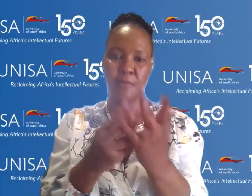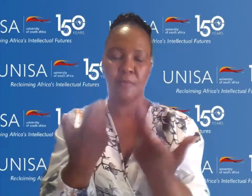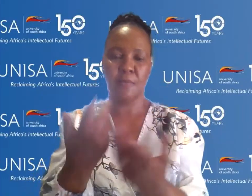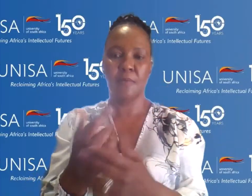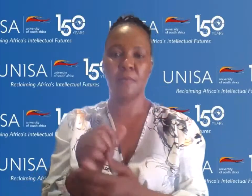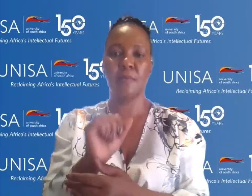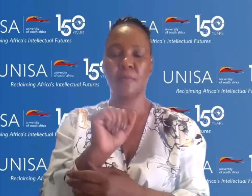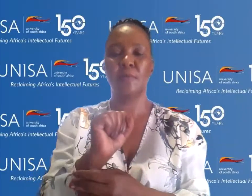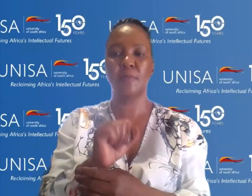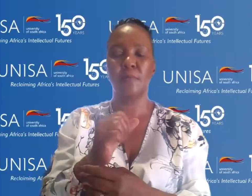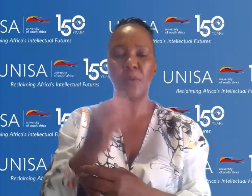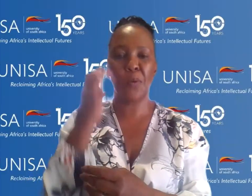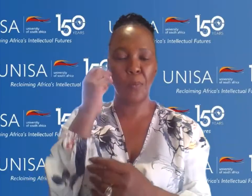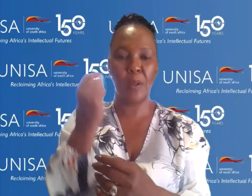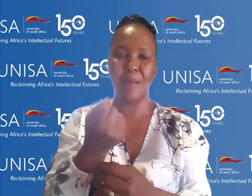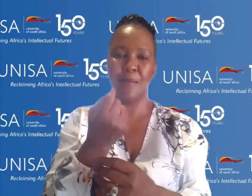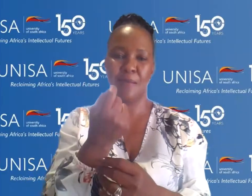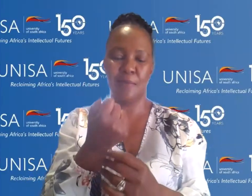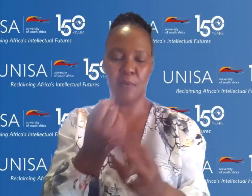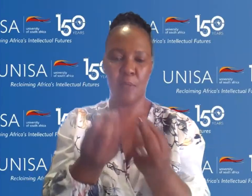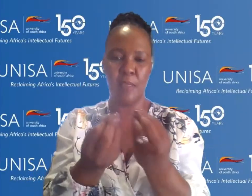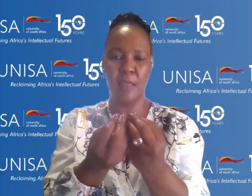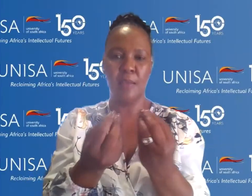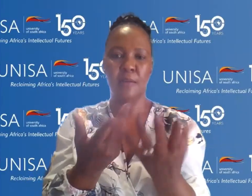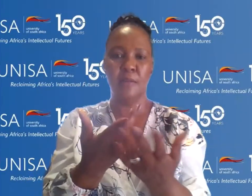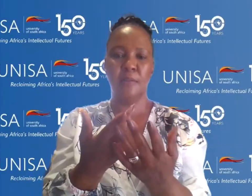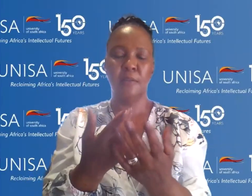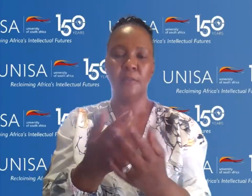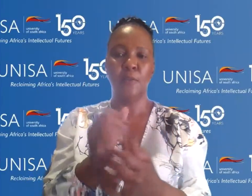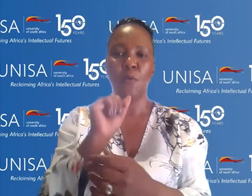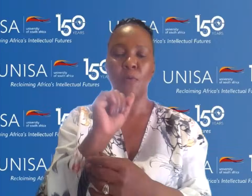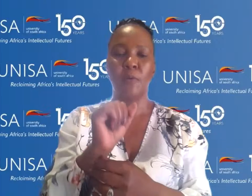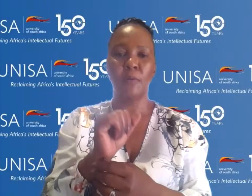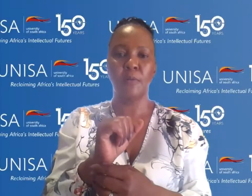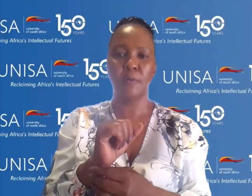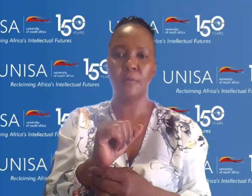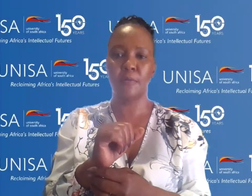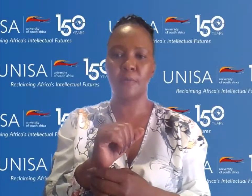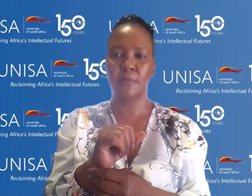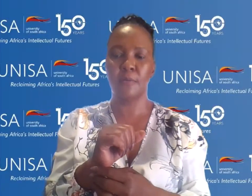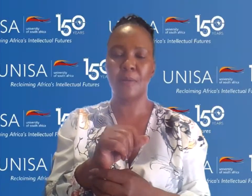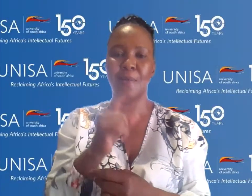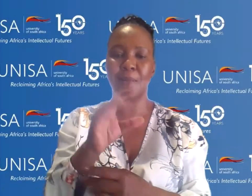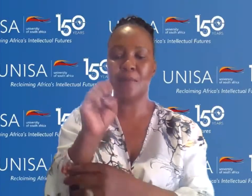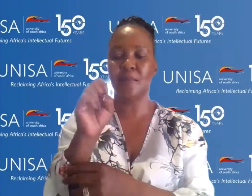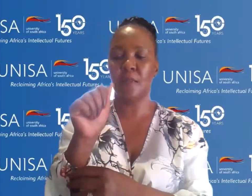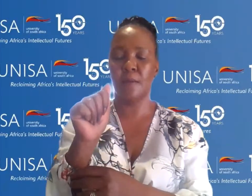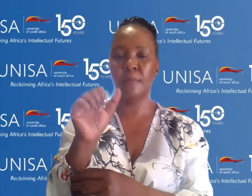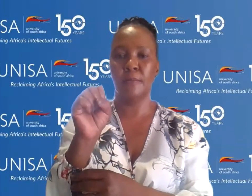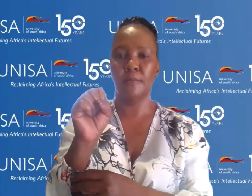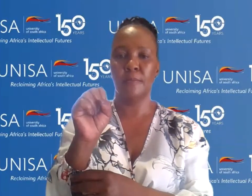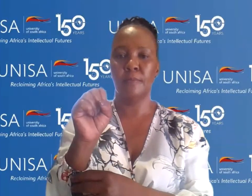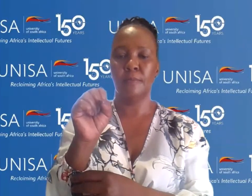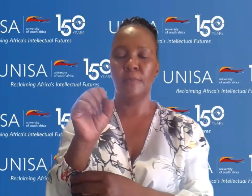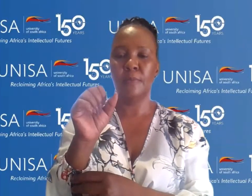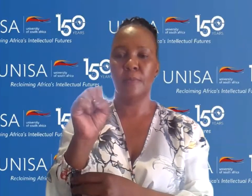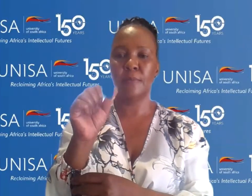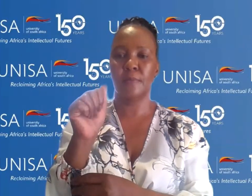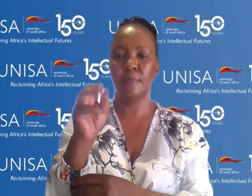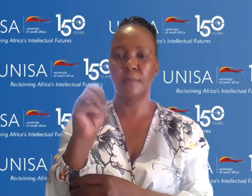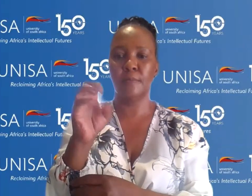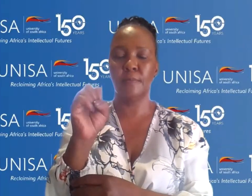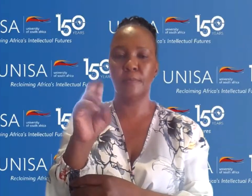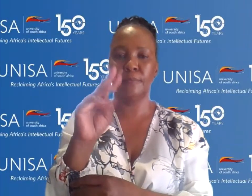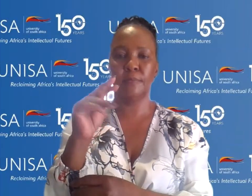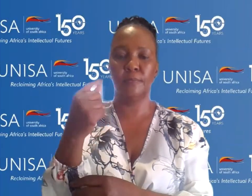guy over here, settings of your device. This is a Samsung I'm using. So yep, sometimes the name is